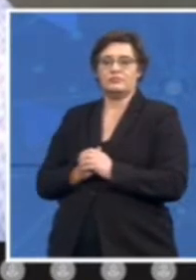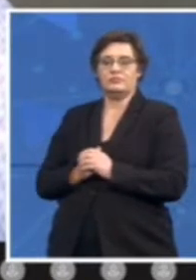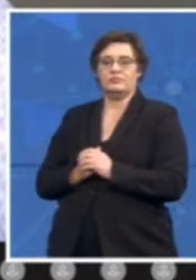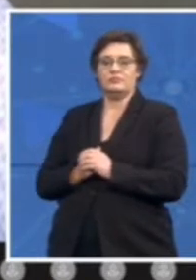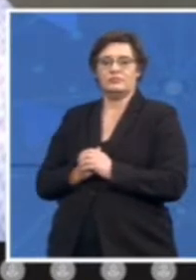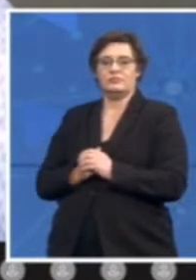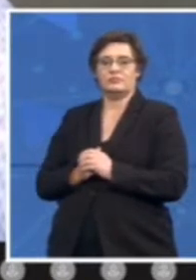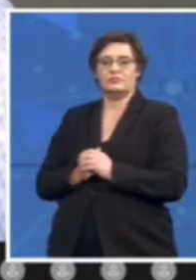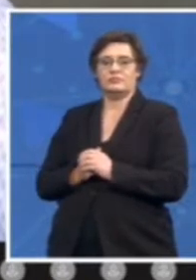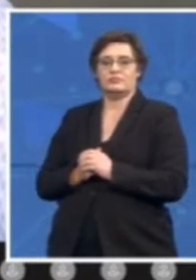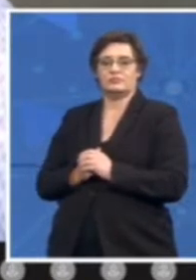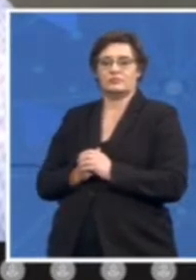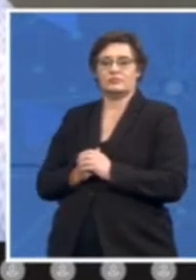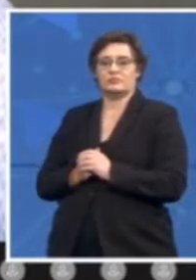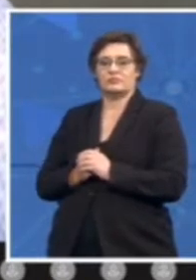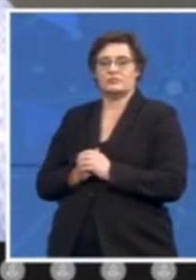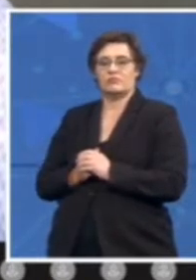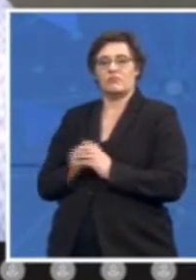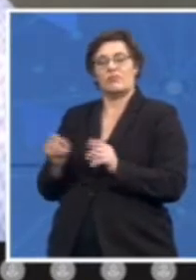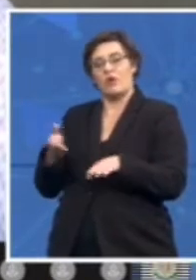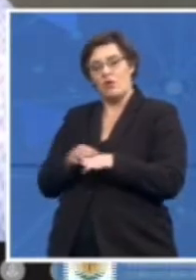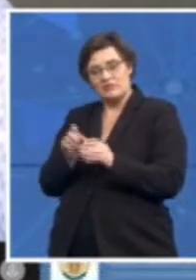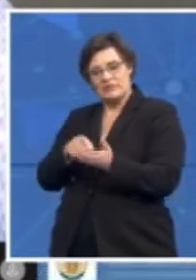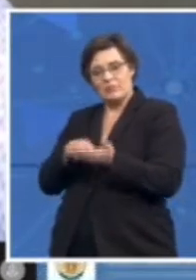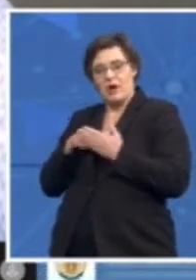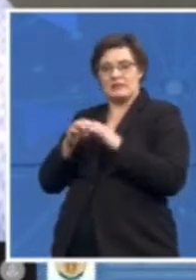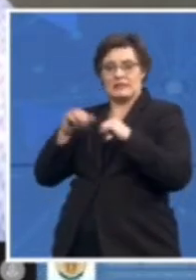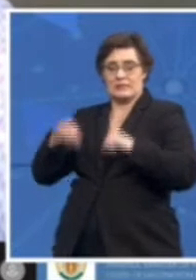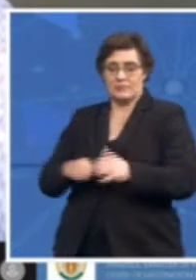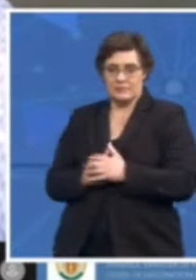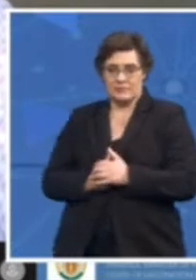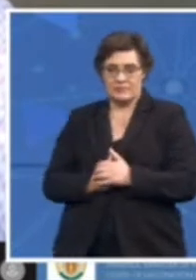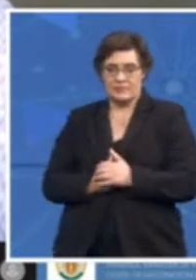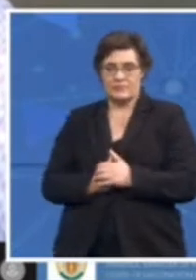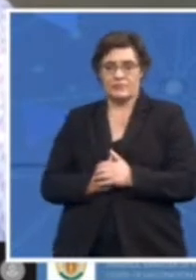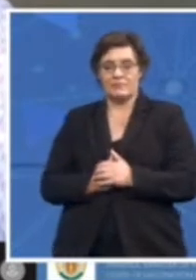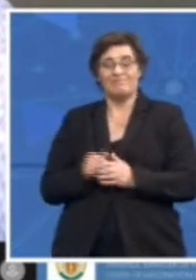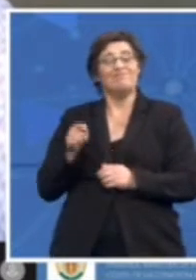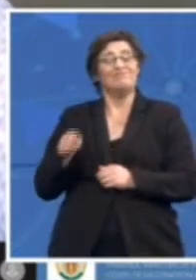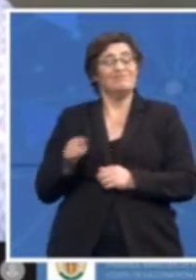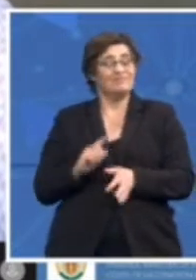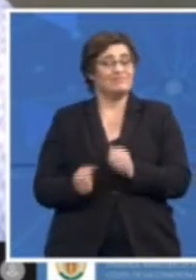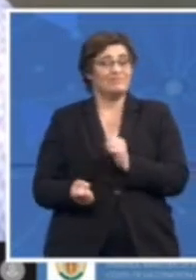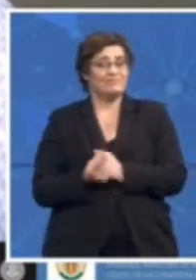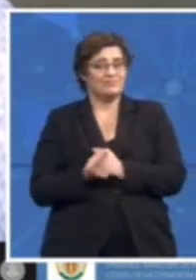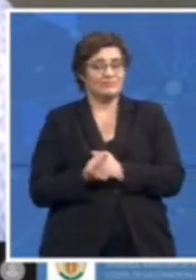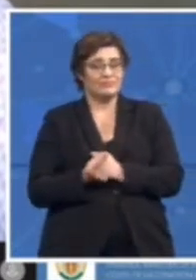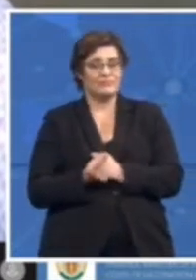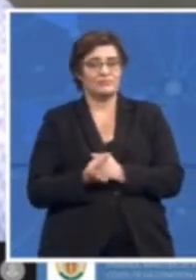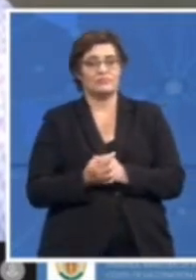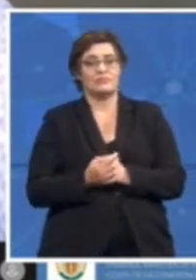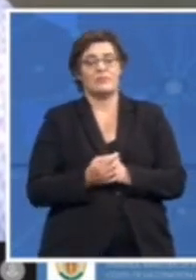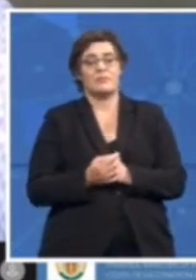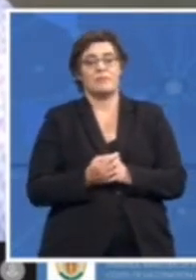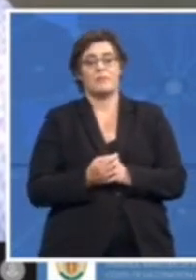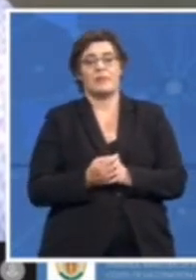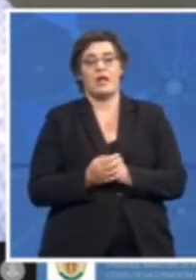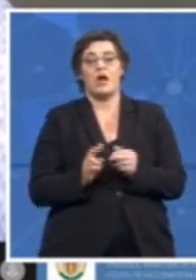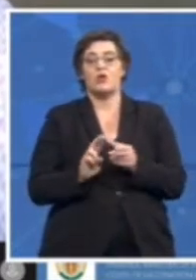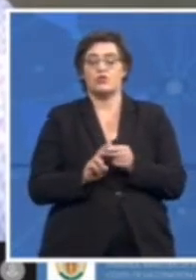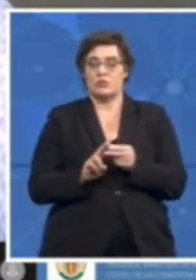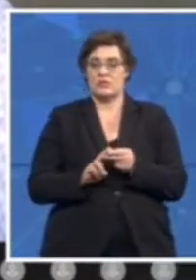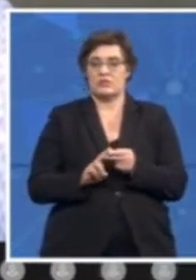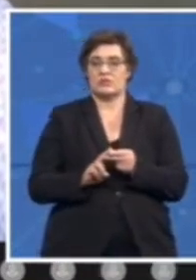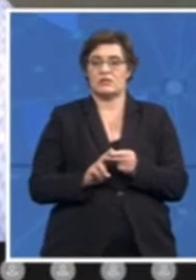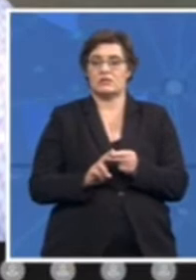demand on the system, and that results in the units having to run harder for longer,